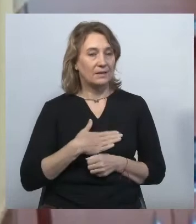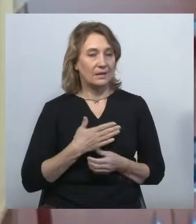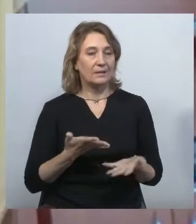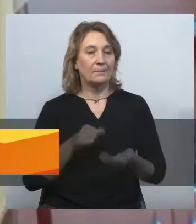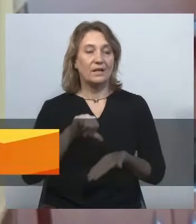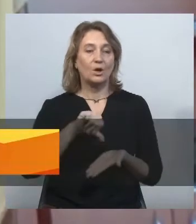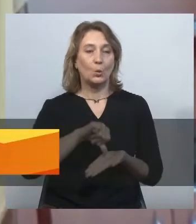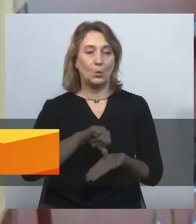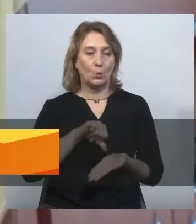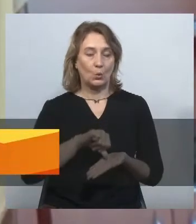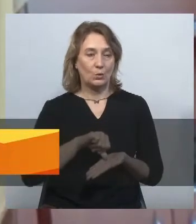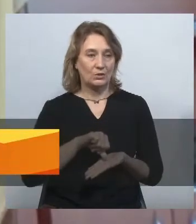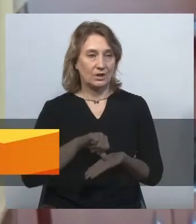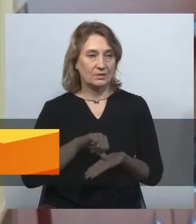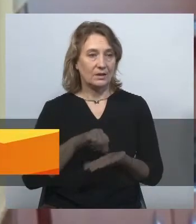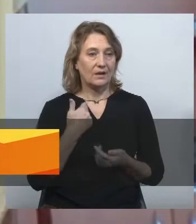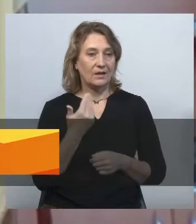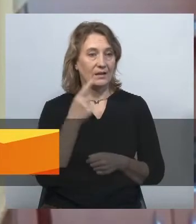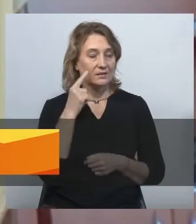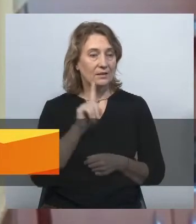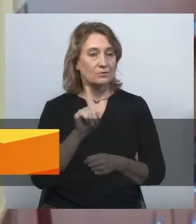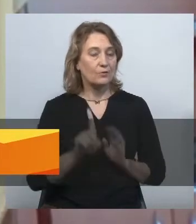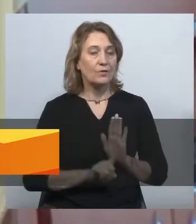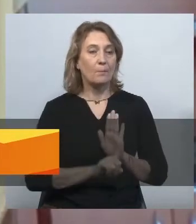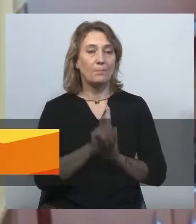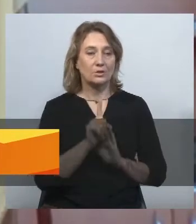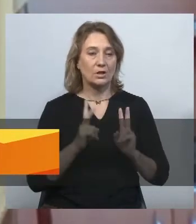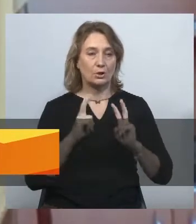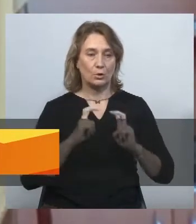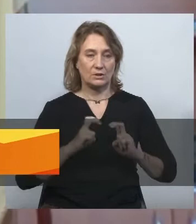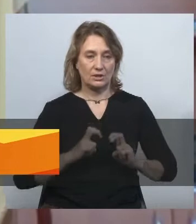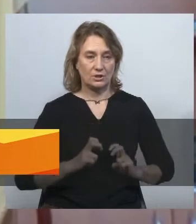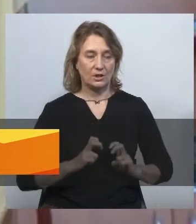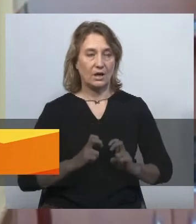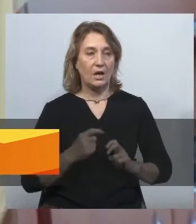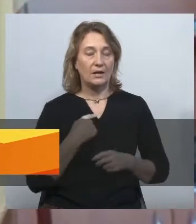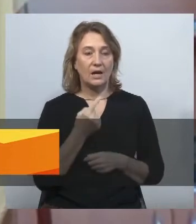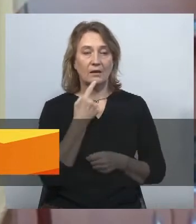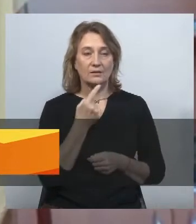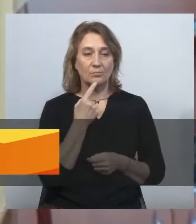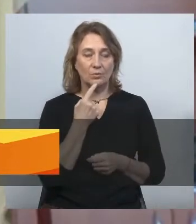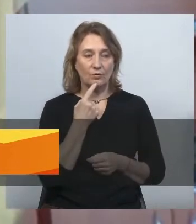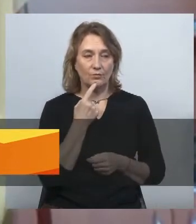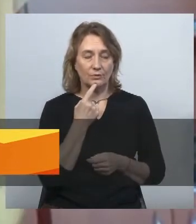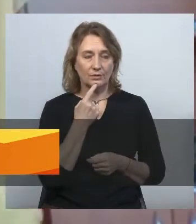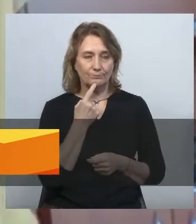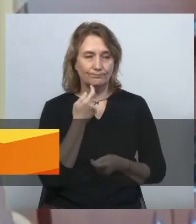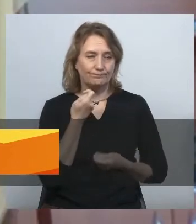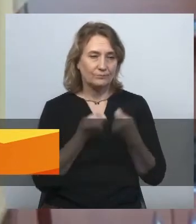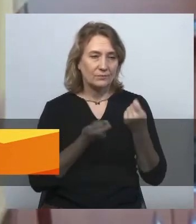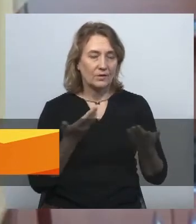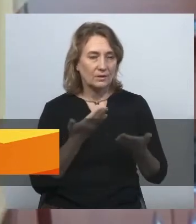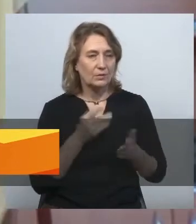invitation. It's a pleasure to take part in this public discussion. I know that you have already started discussing